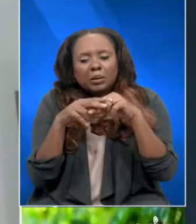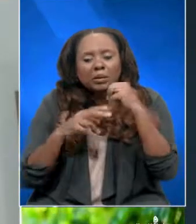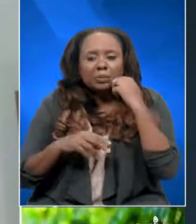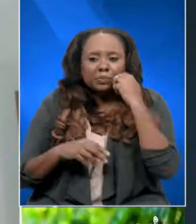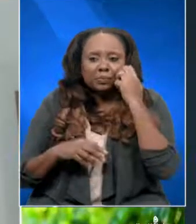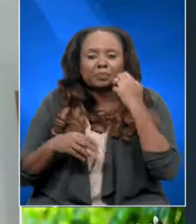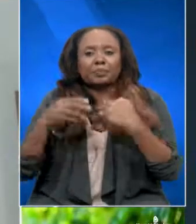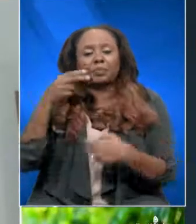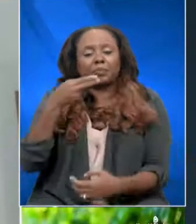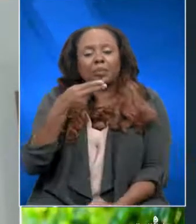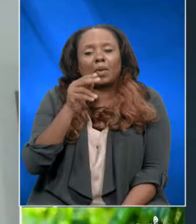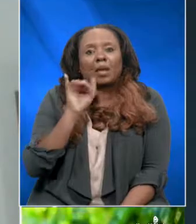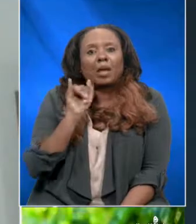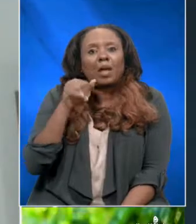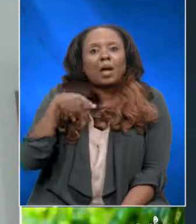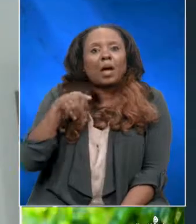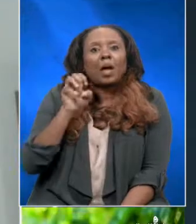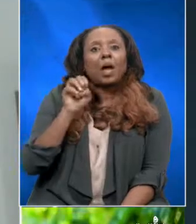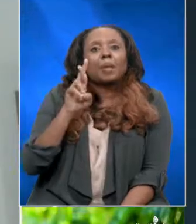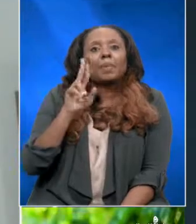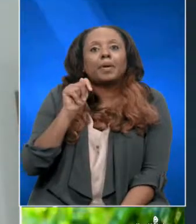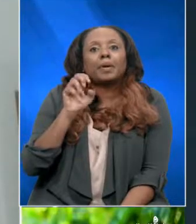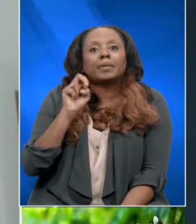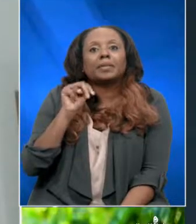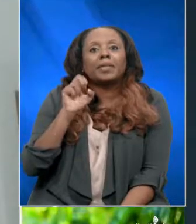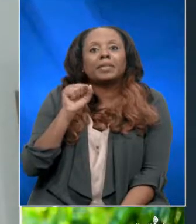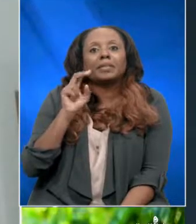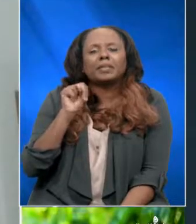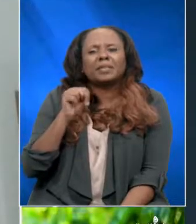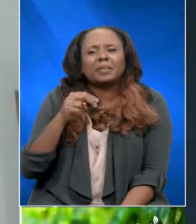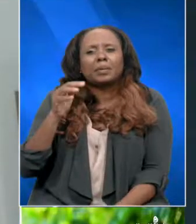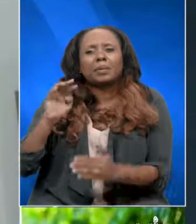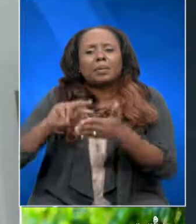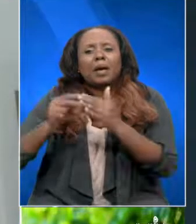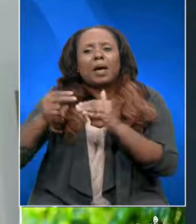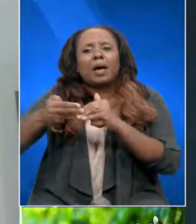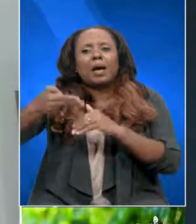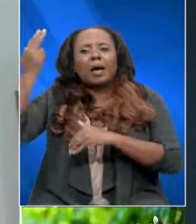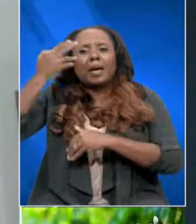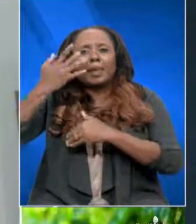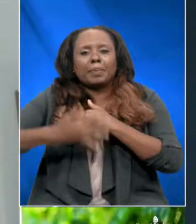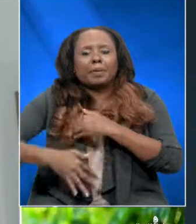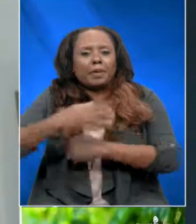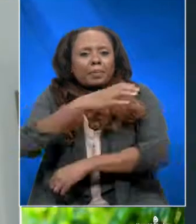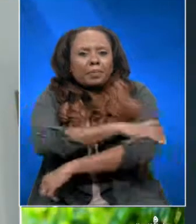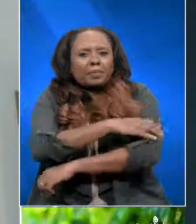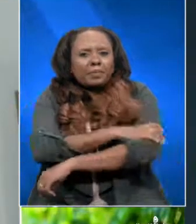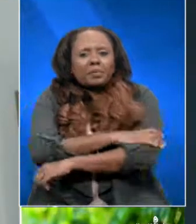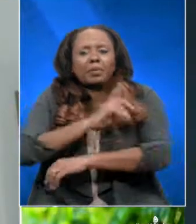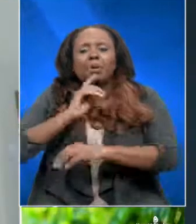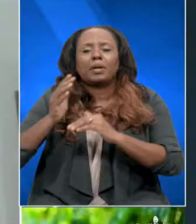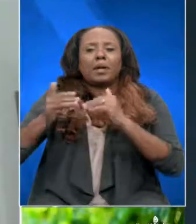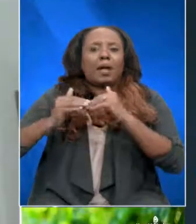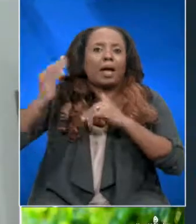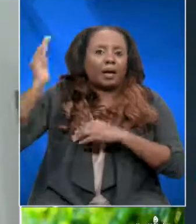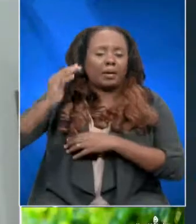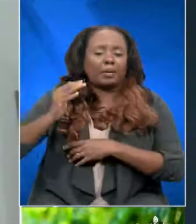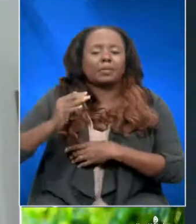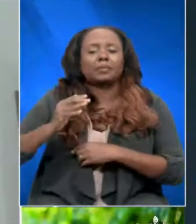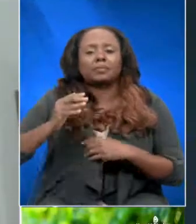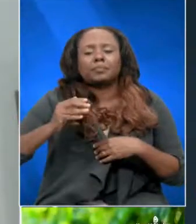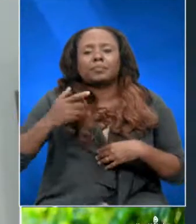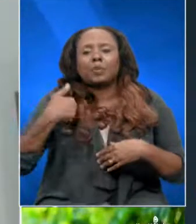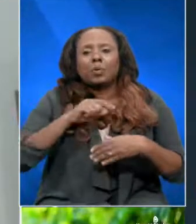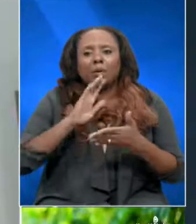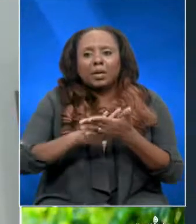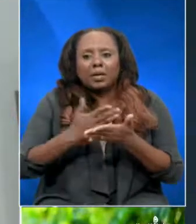big deal. It's very prevalent in our population, but we do consume a lot of salt in our cooking and in the products that we